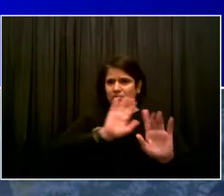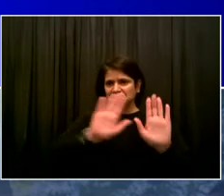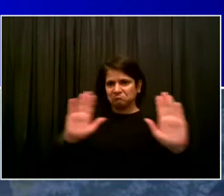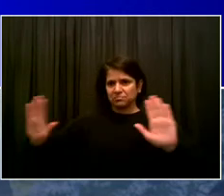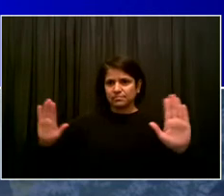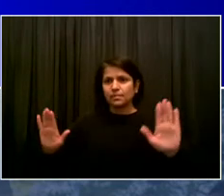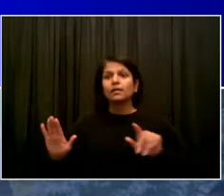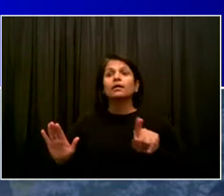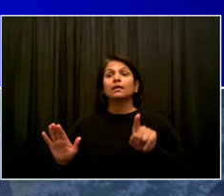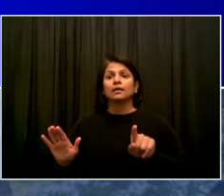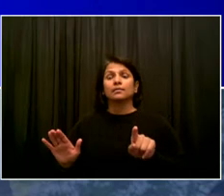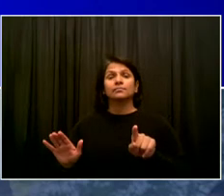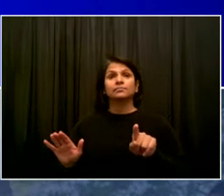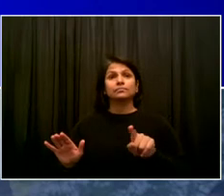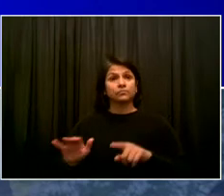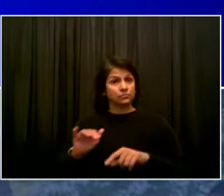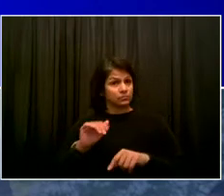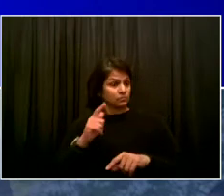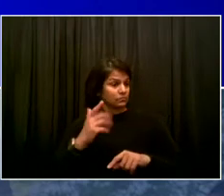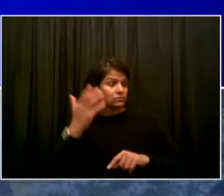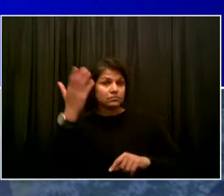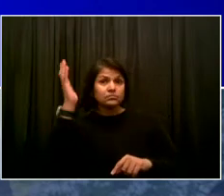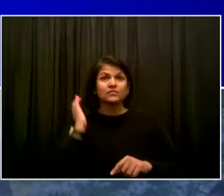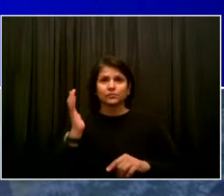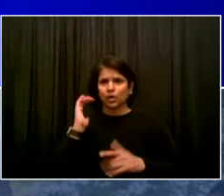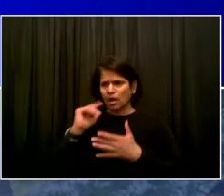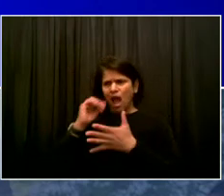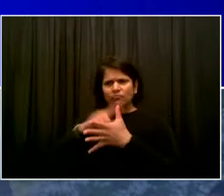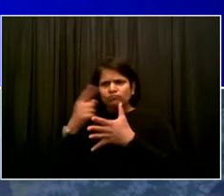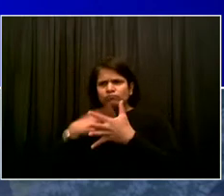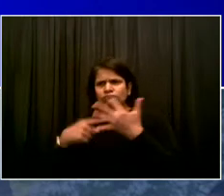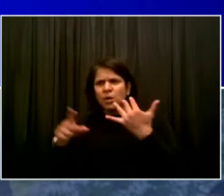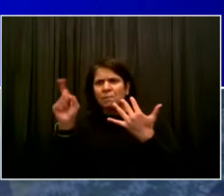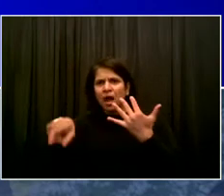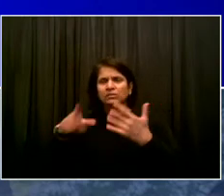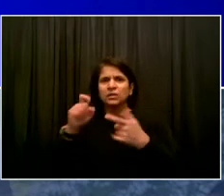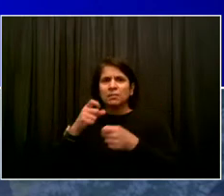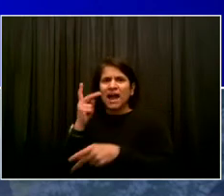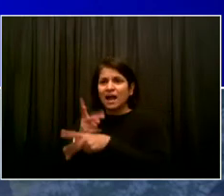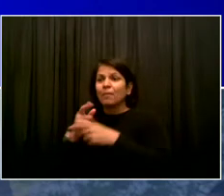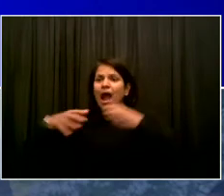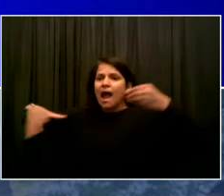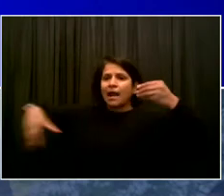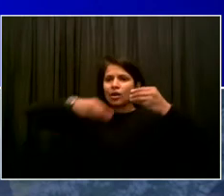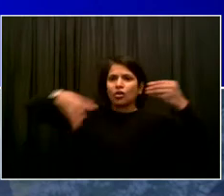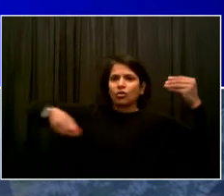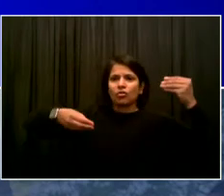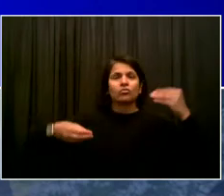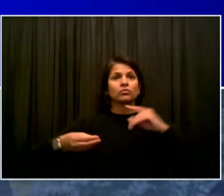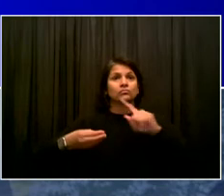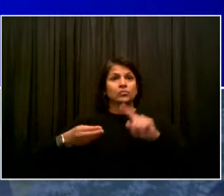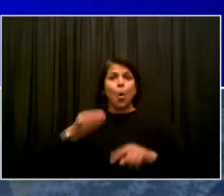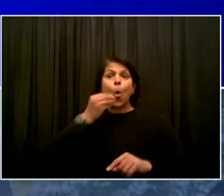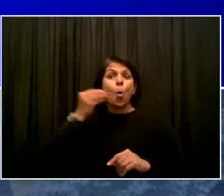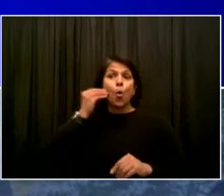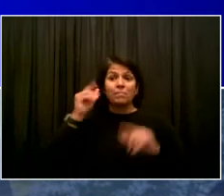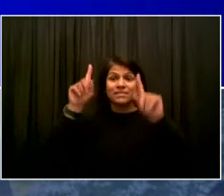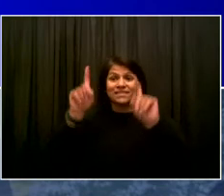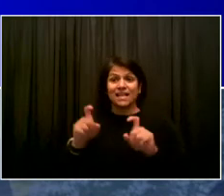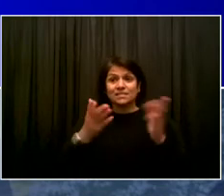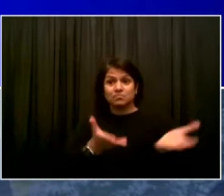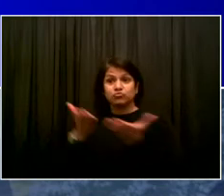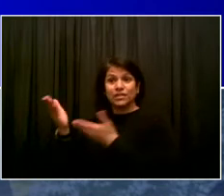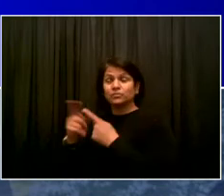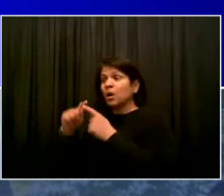comes with wide distribution of at-home test kits to every classroom. And when there's a